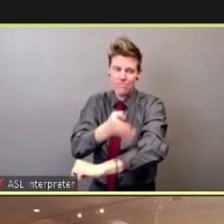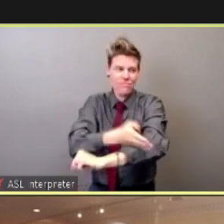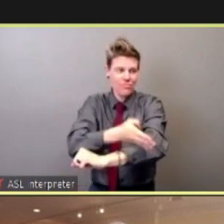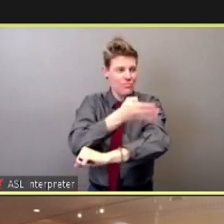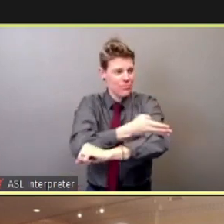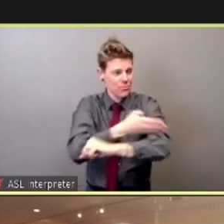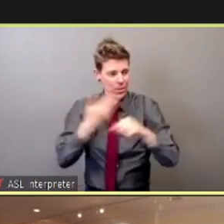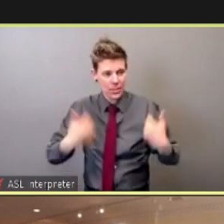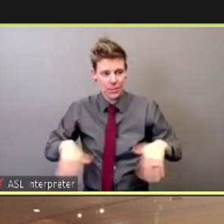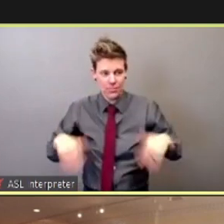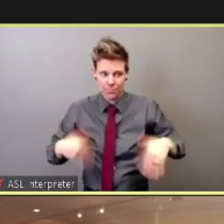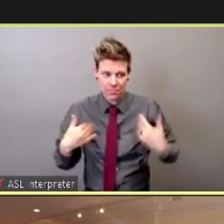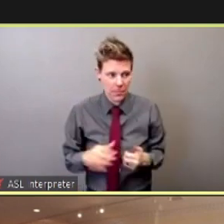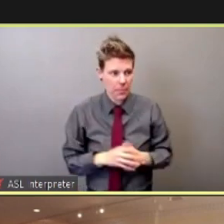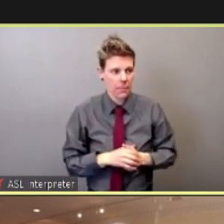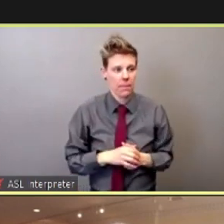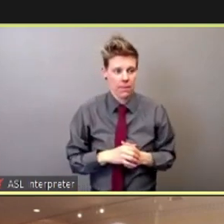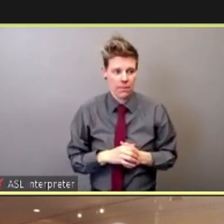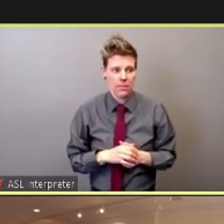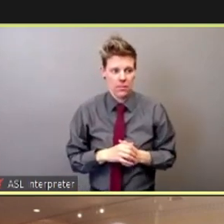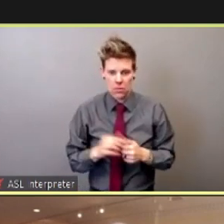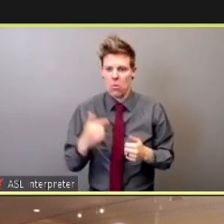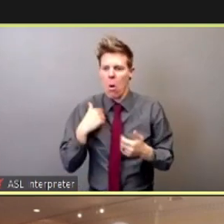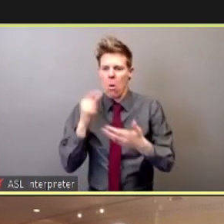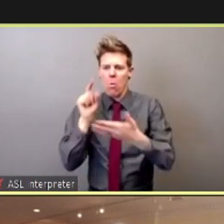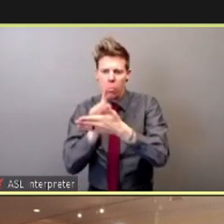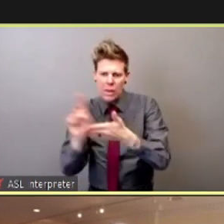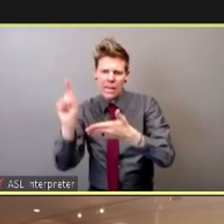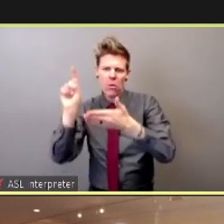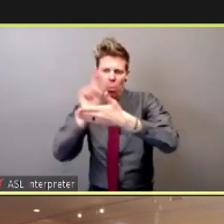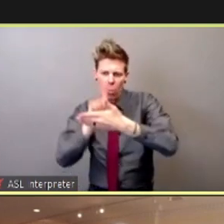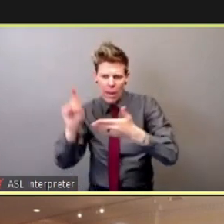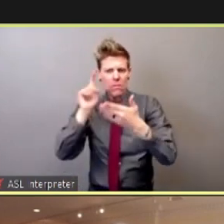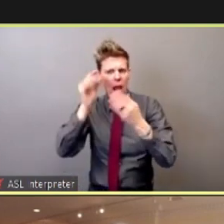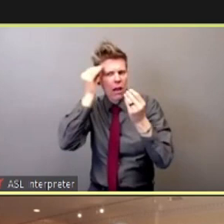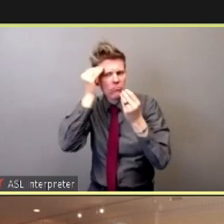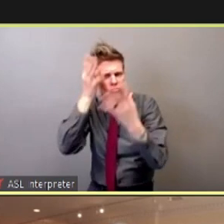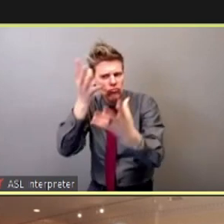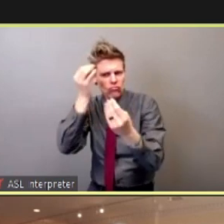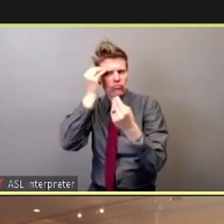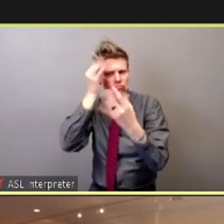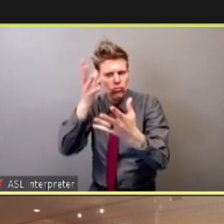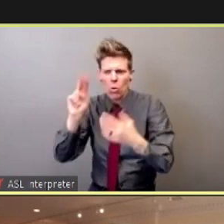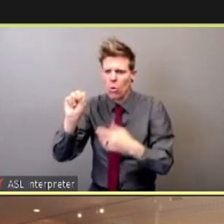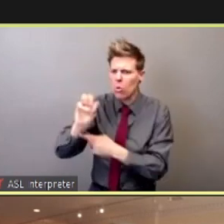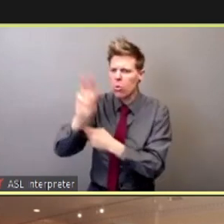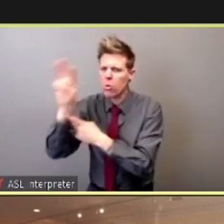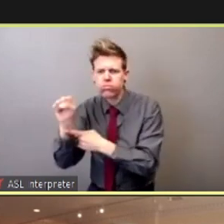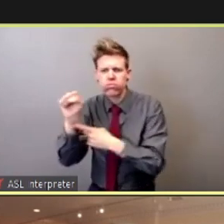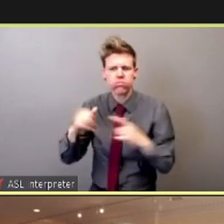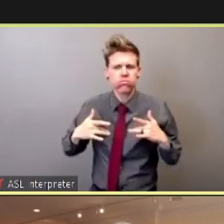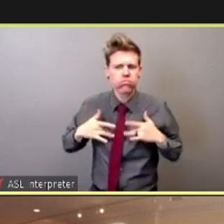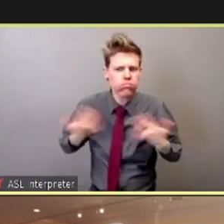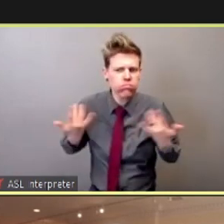epidemiology, right, that's our population health information about how we're doing in New Mexico dealing with COVID, you can